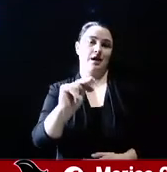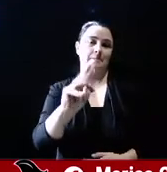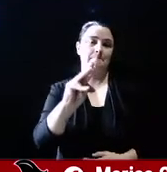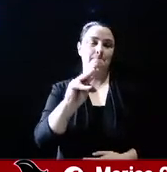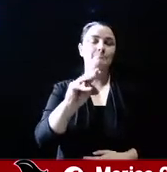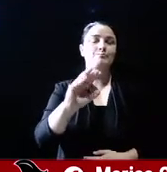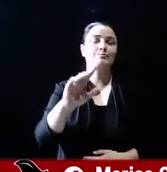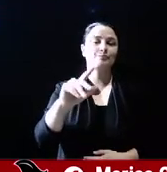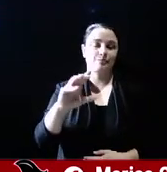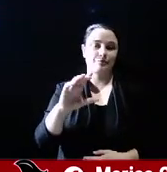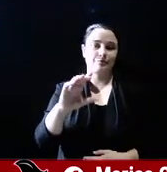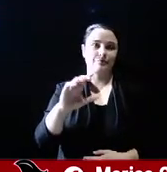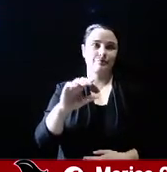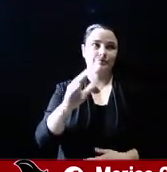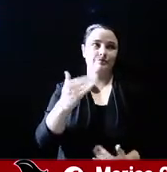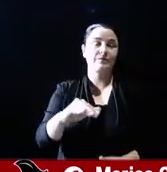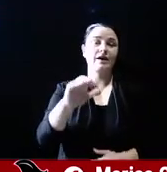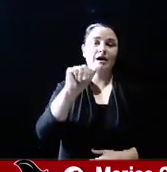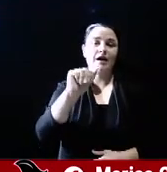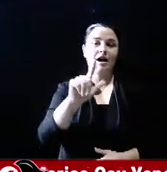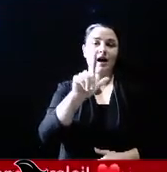Elijah Alejandro Cruz.